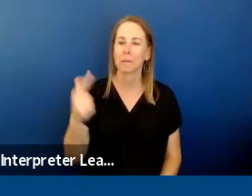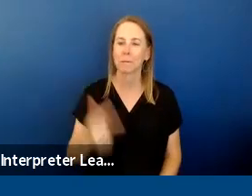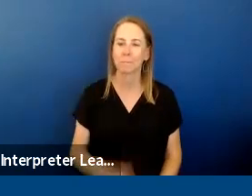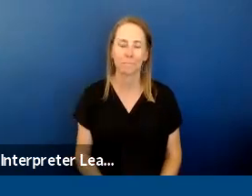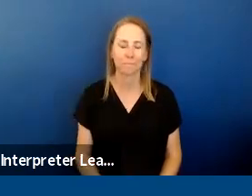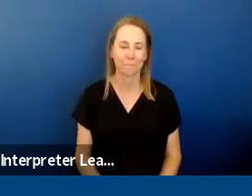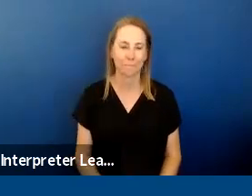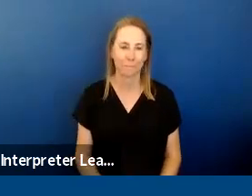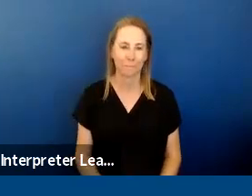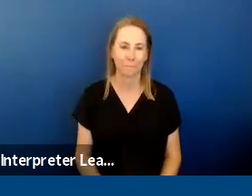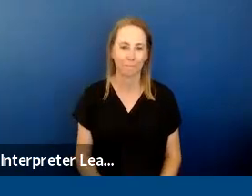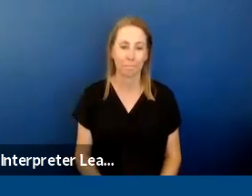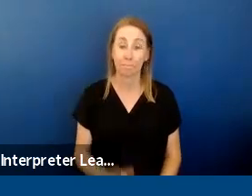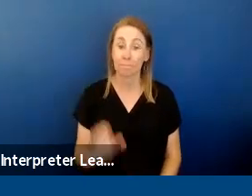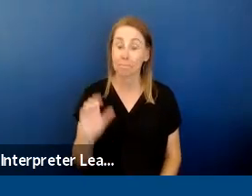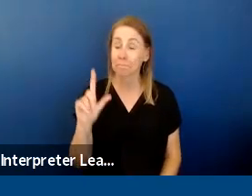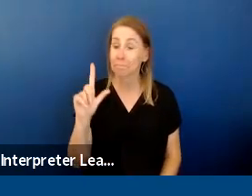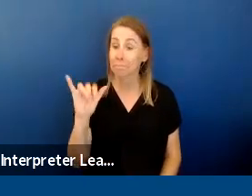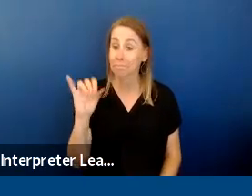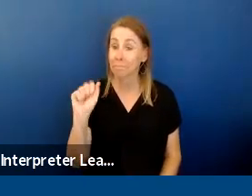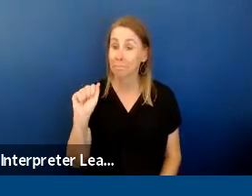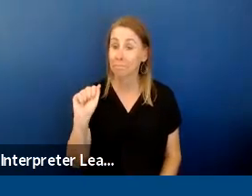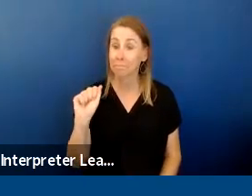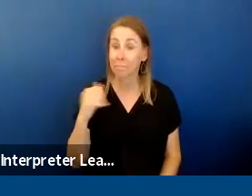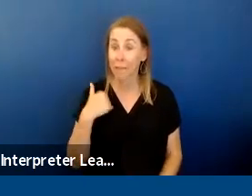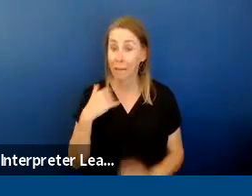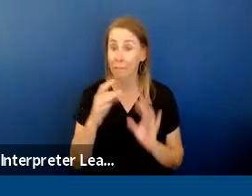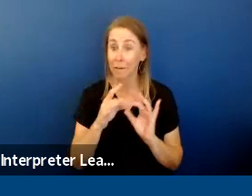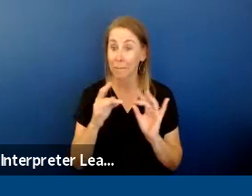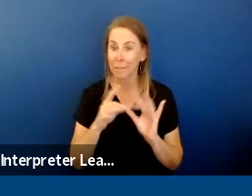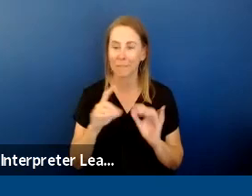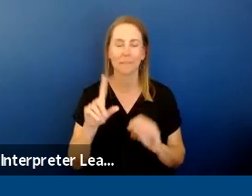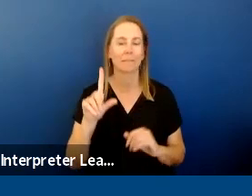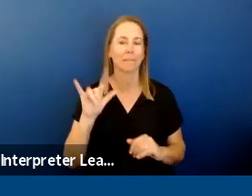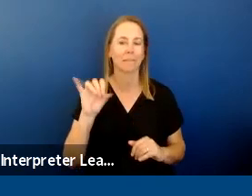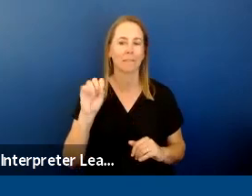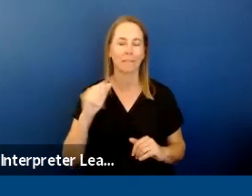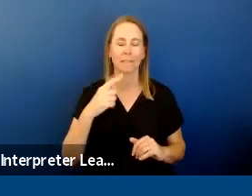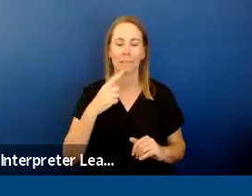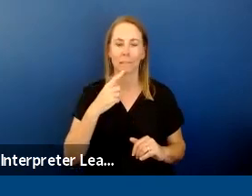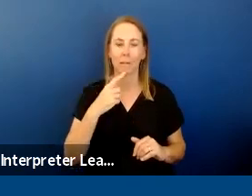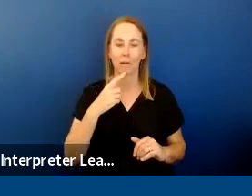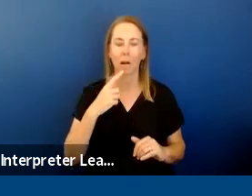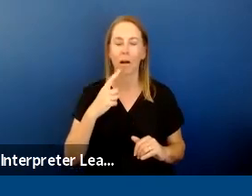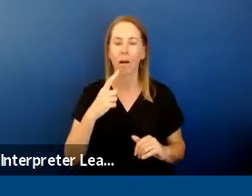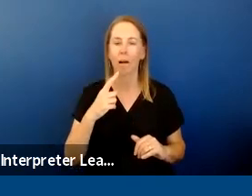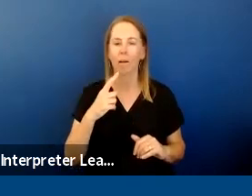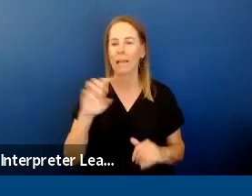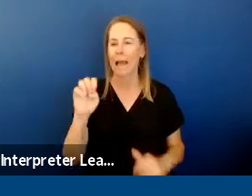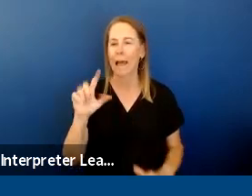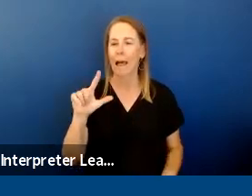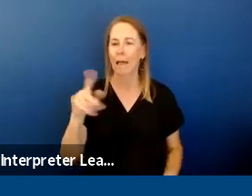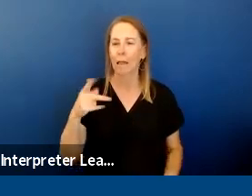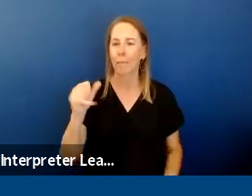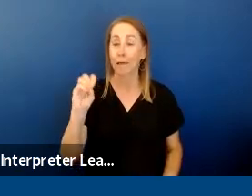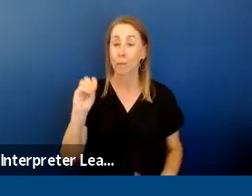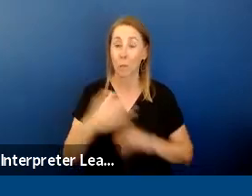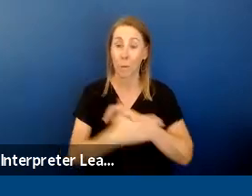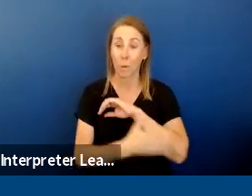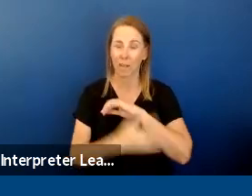program. So if you or you know an organization that is interested in a flood or